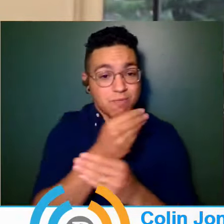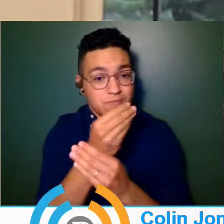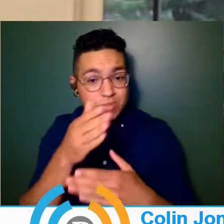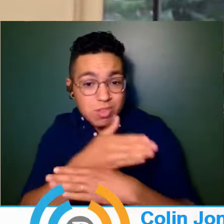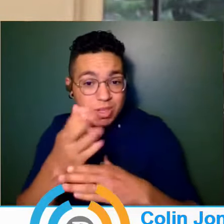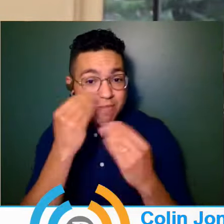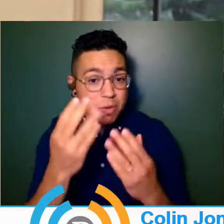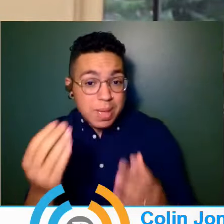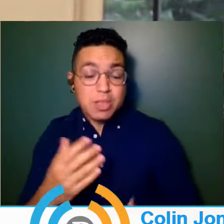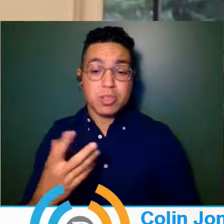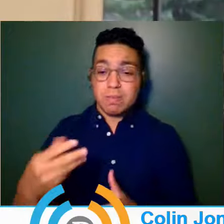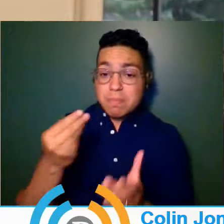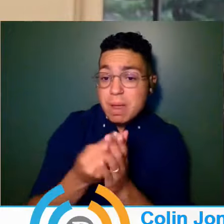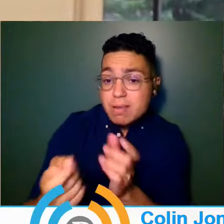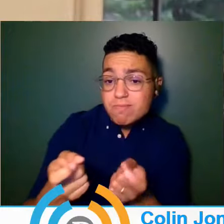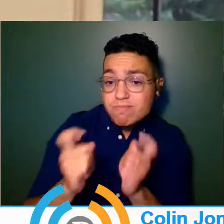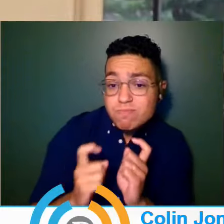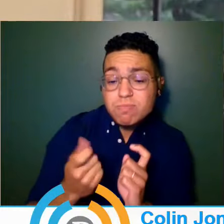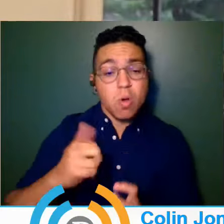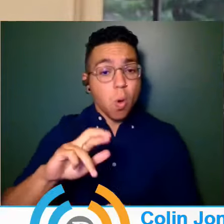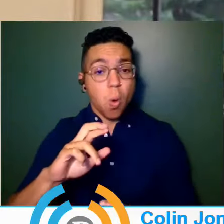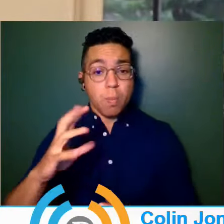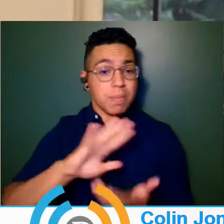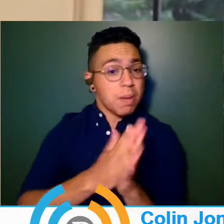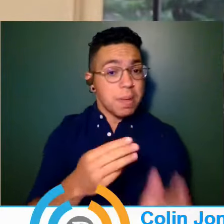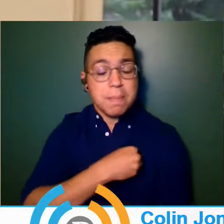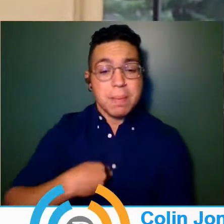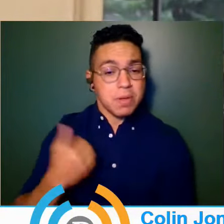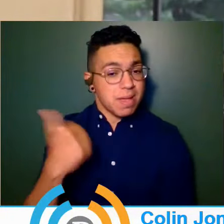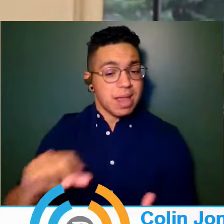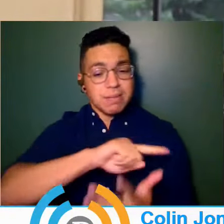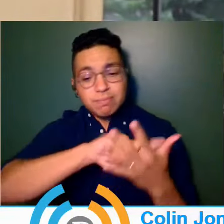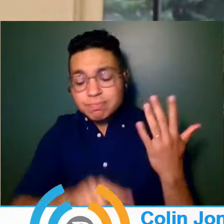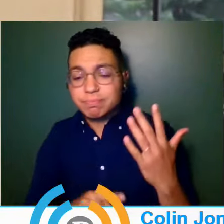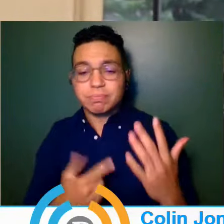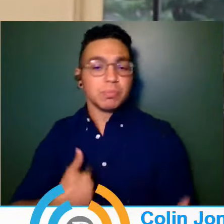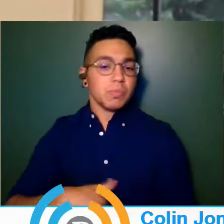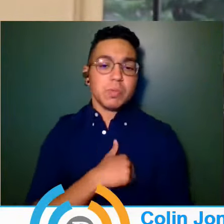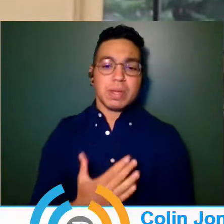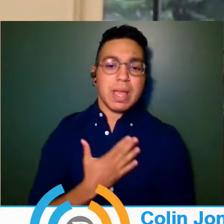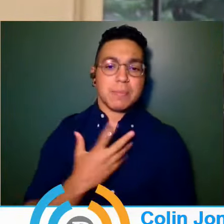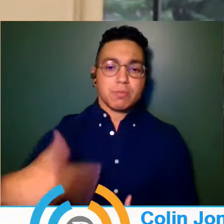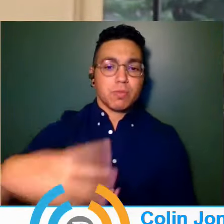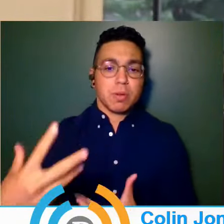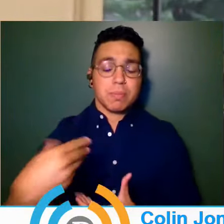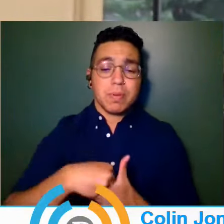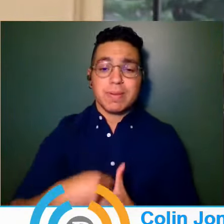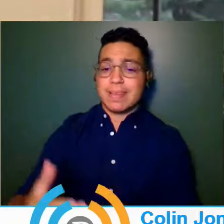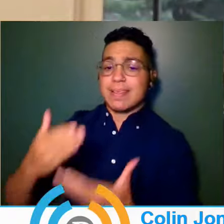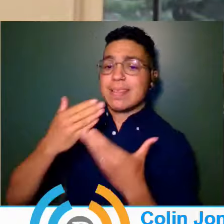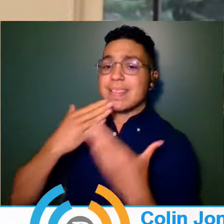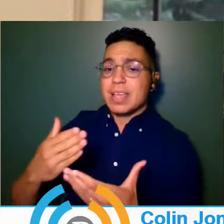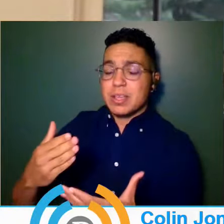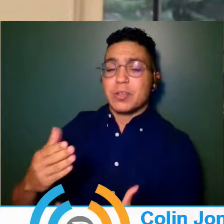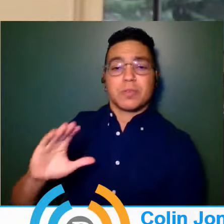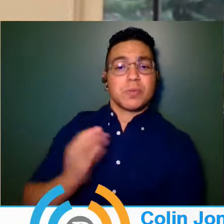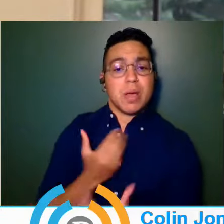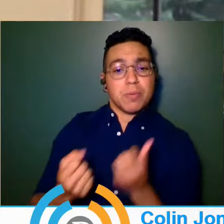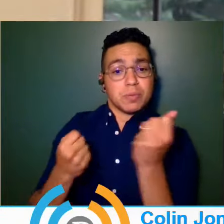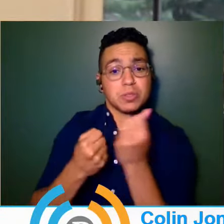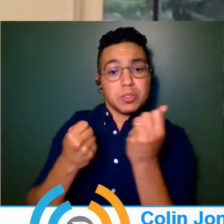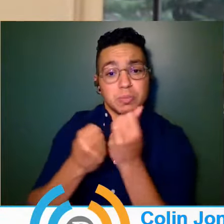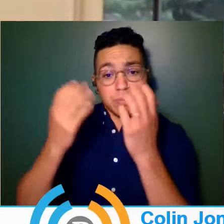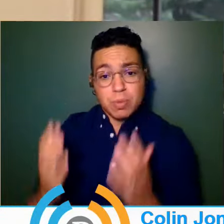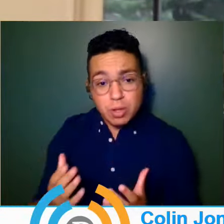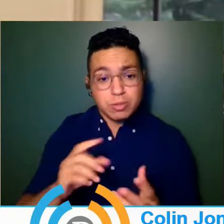participating. Thanks also to our amazing media partner, X-Ray FM, for broadcasting today's program across the region, to David Krug